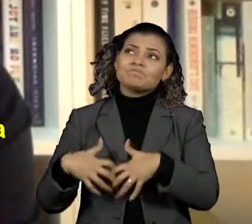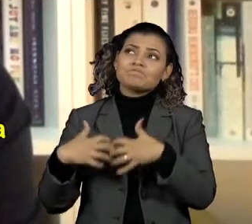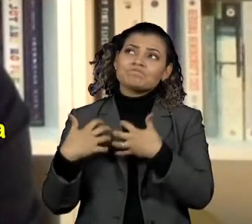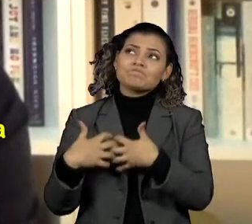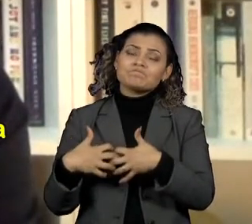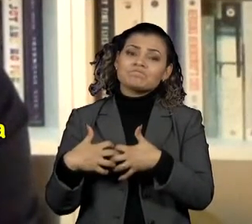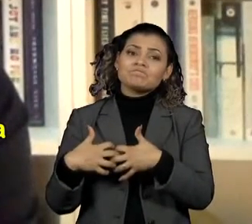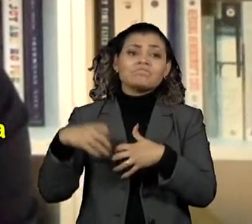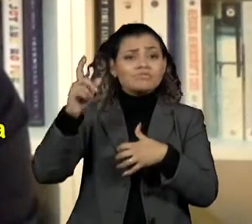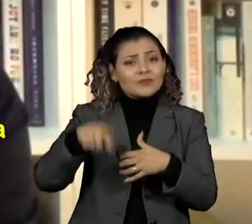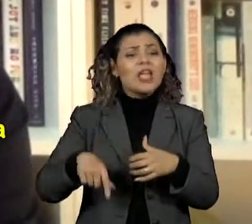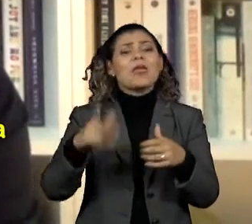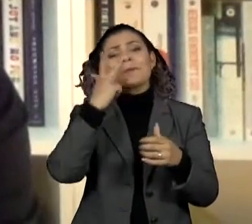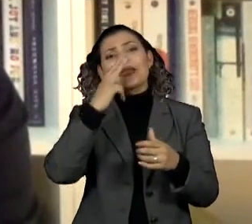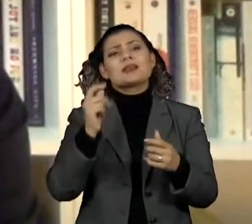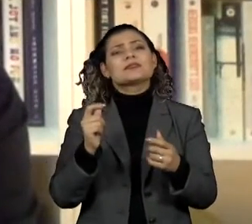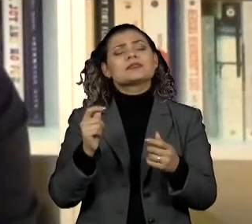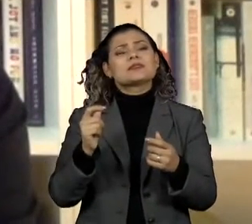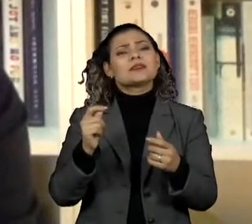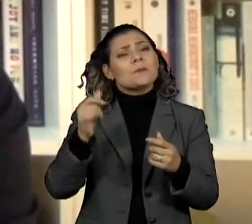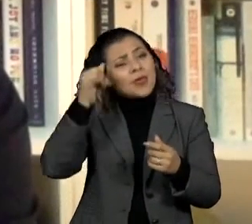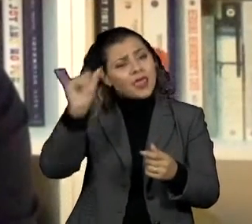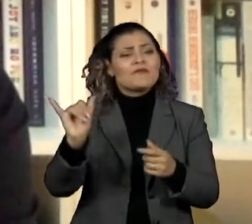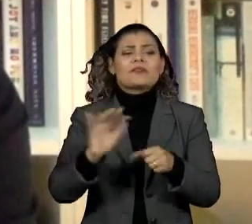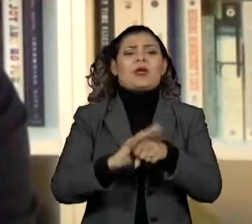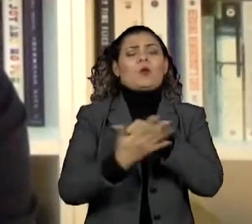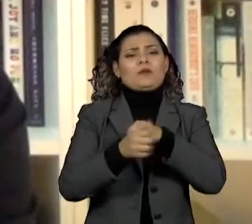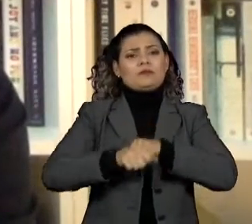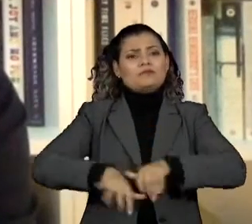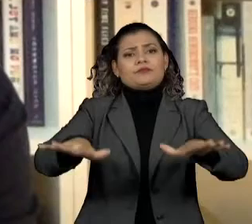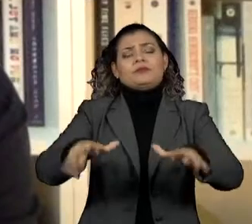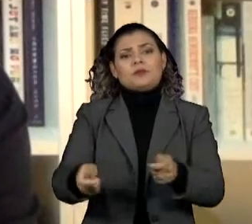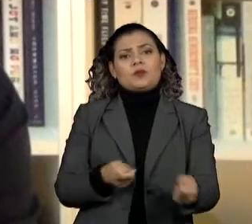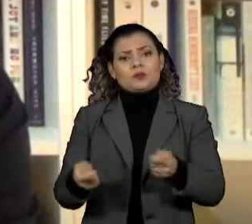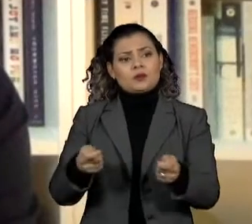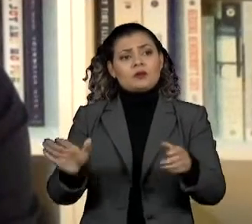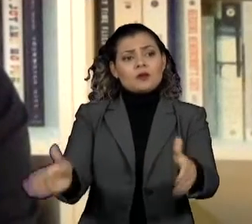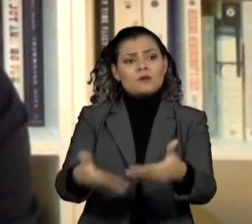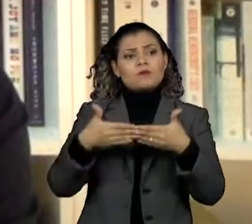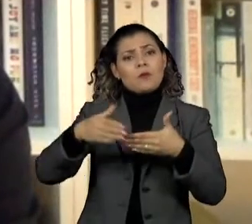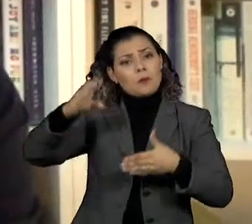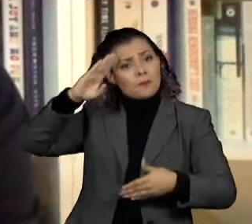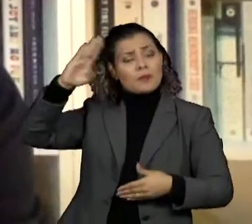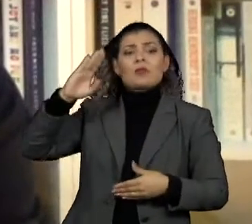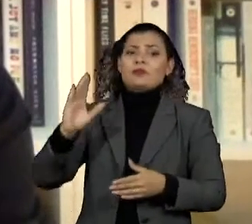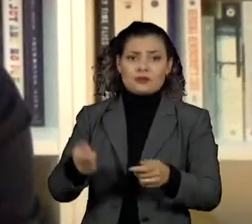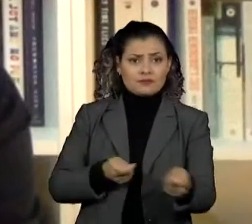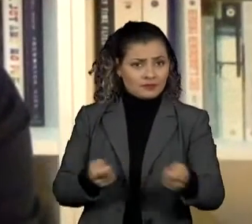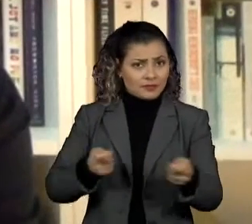to attack a pandemic, you need a supervised